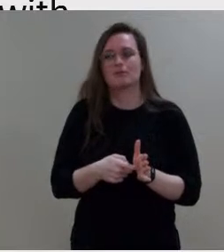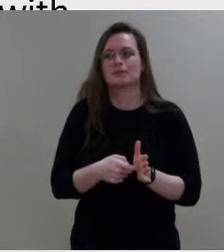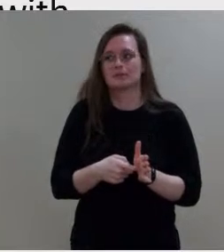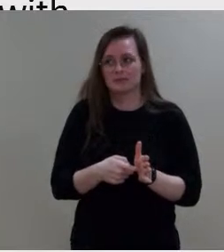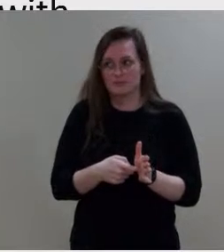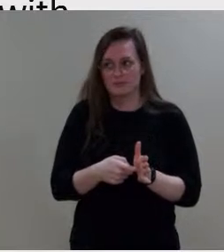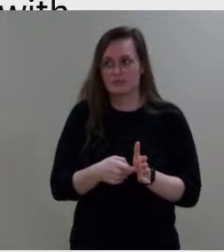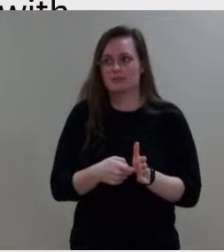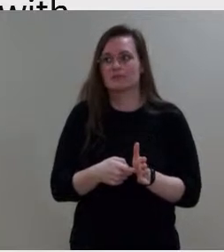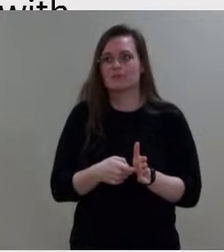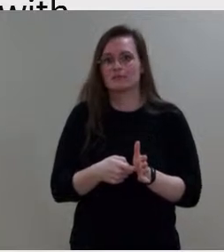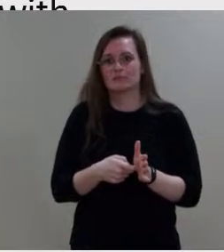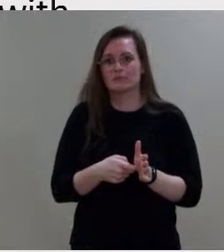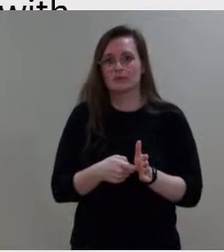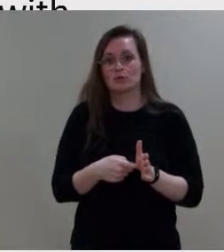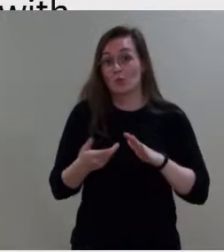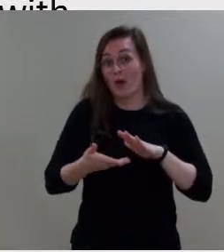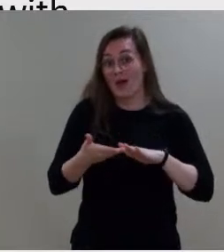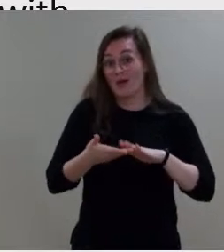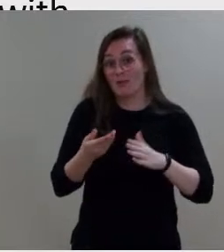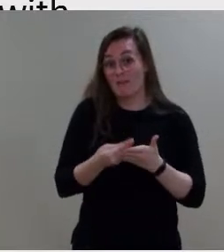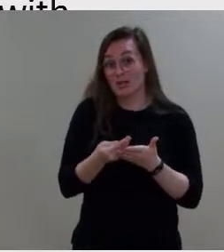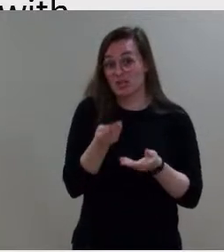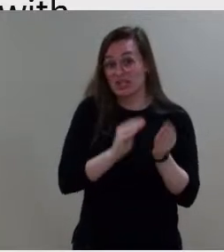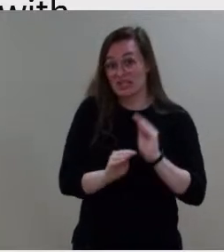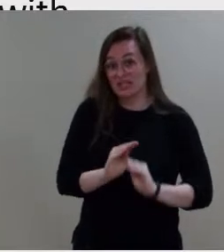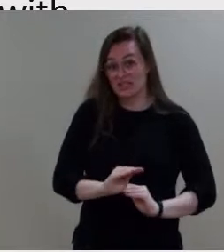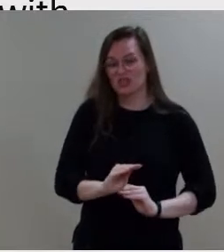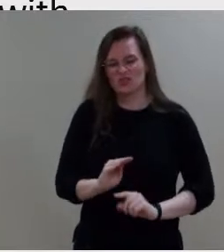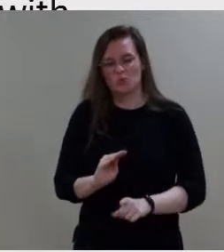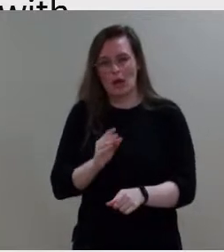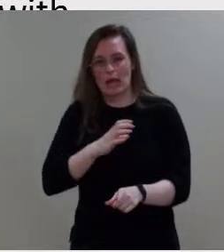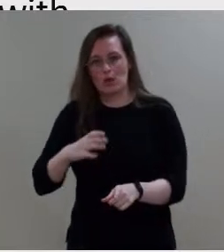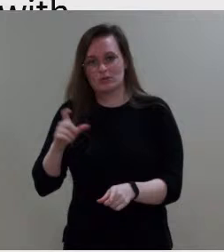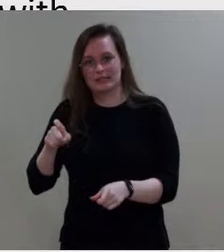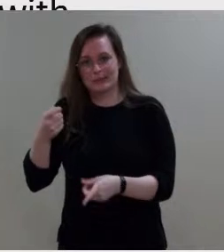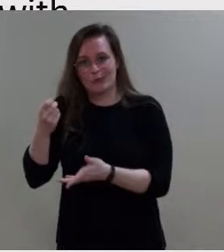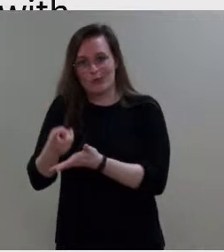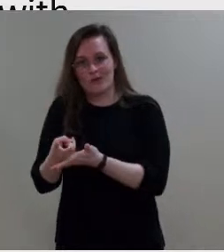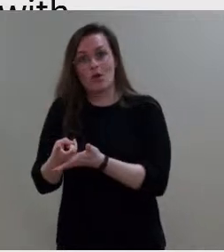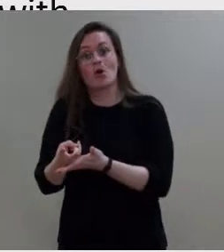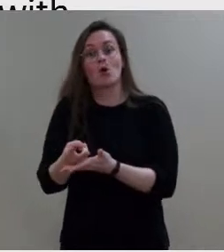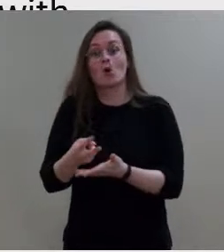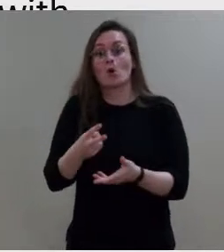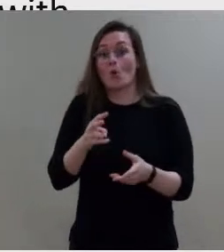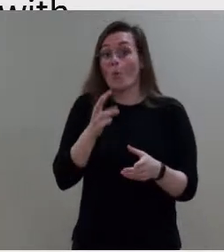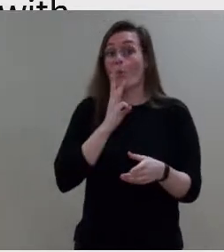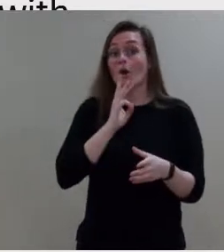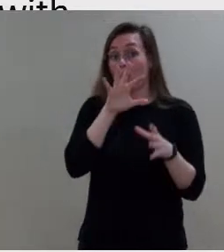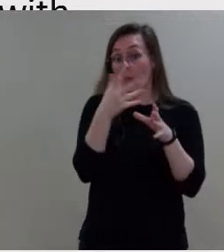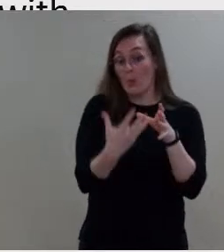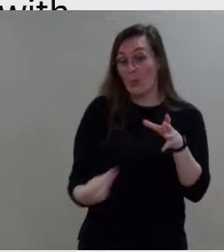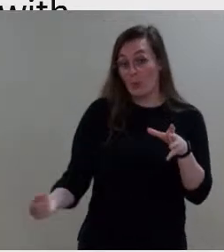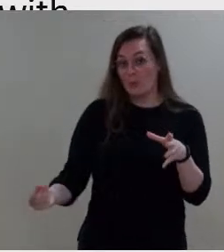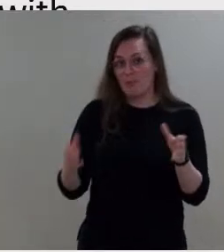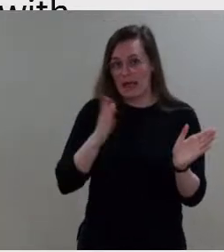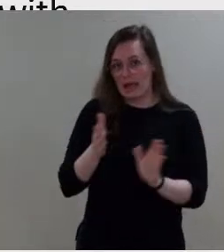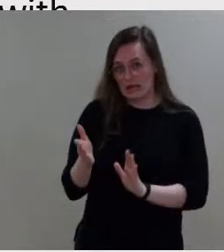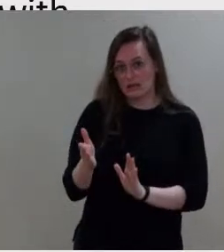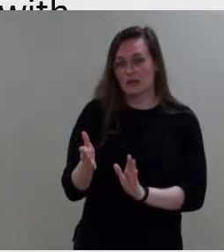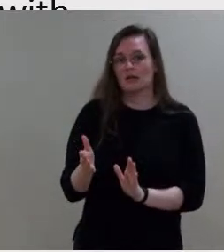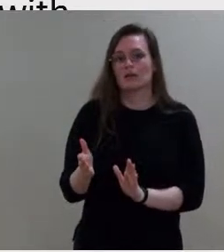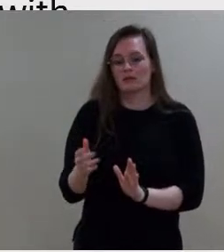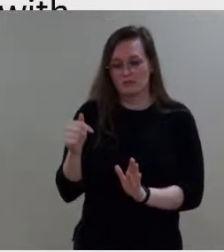You will see in the operating budget, subject to council approval, monies to do a stormwater master plan. That will come with